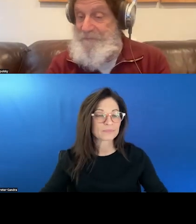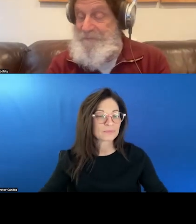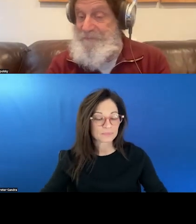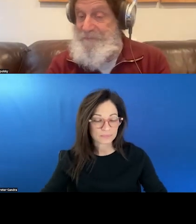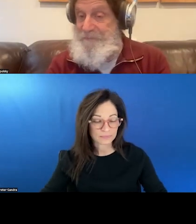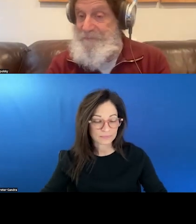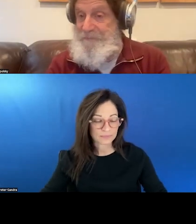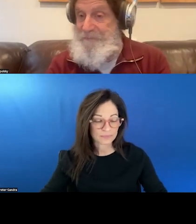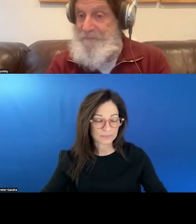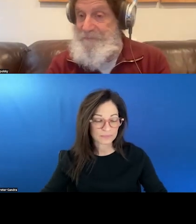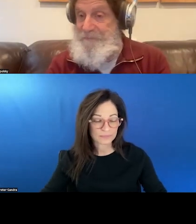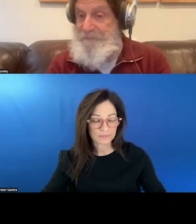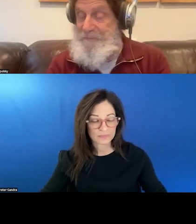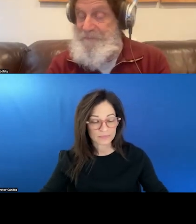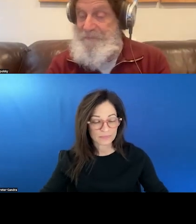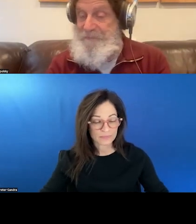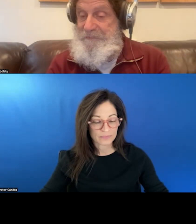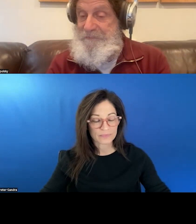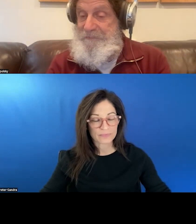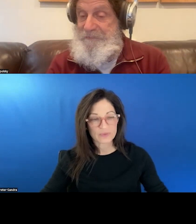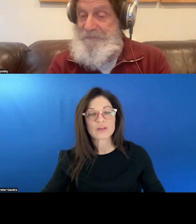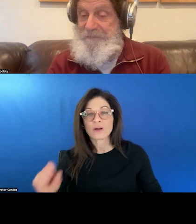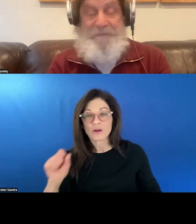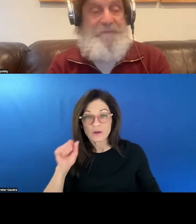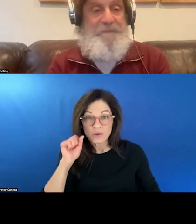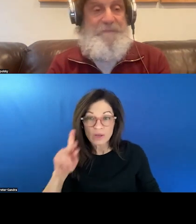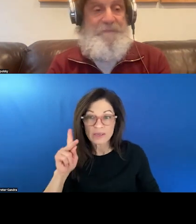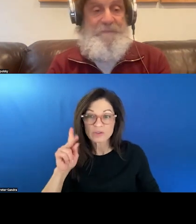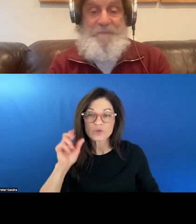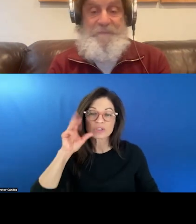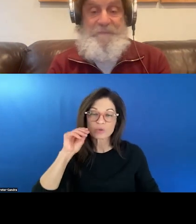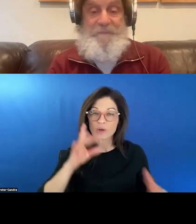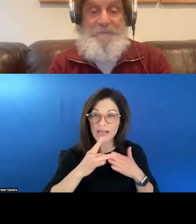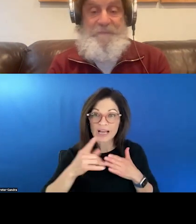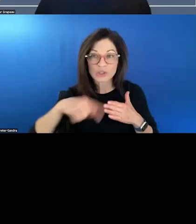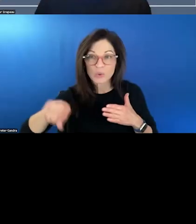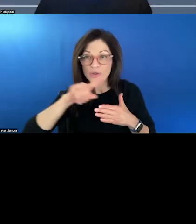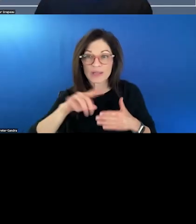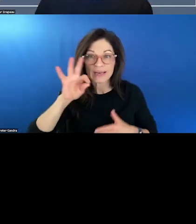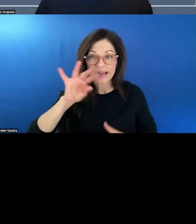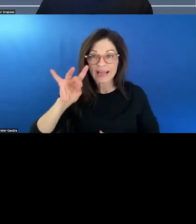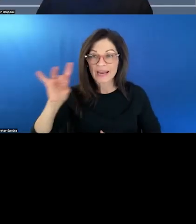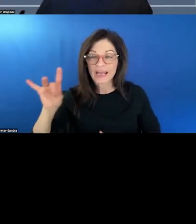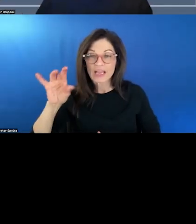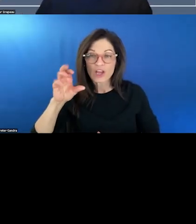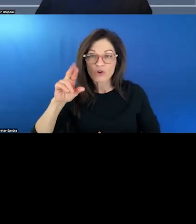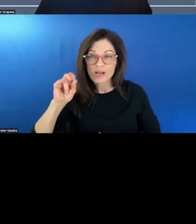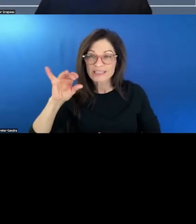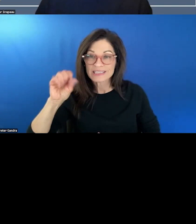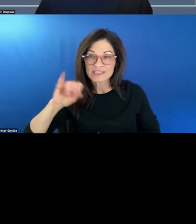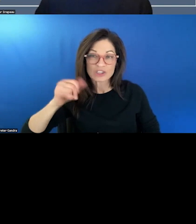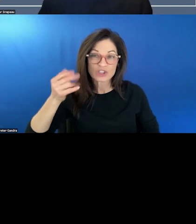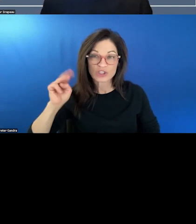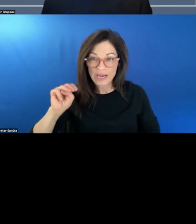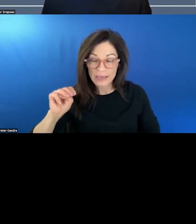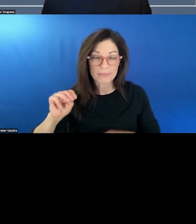All right, just want to guide everyone to the 9-Day Crisis Jam learning community. If you'd like to rewatch the fireside